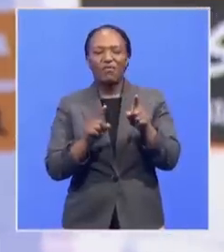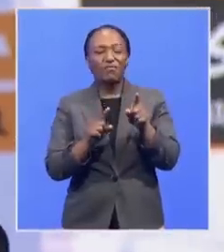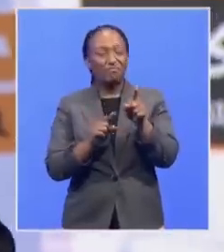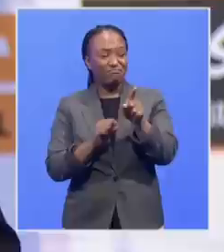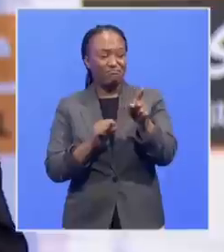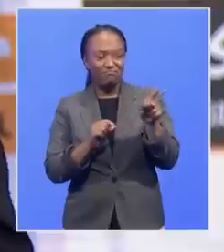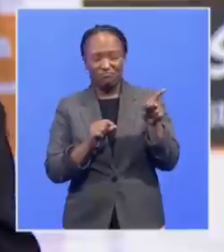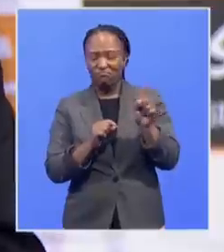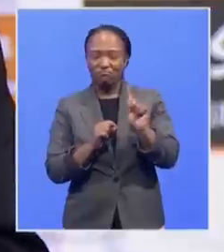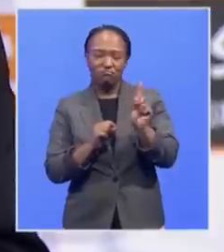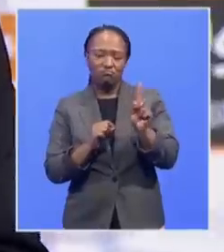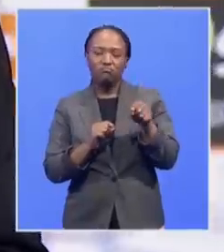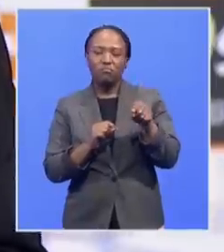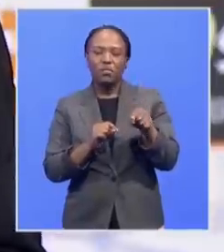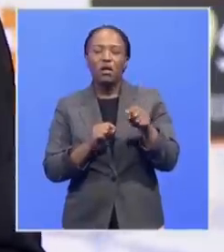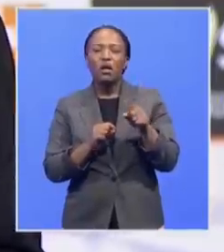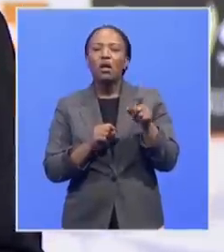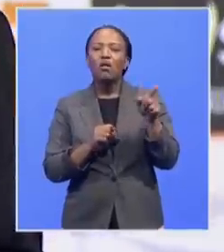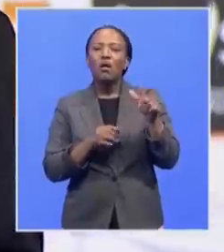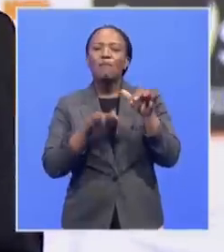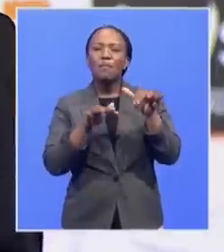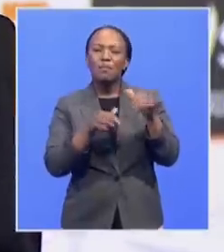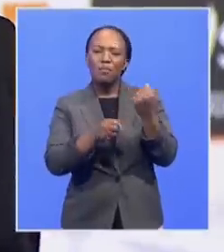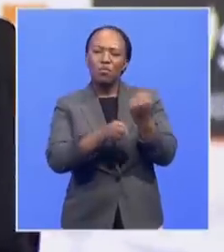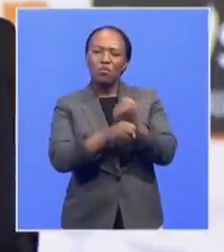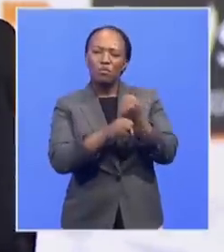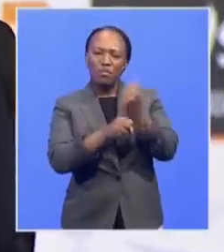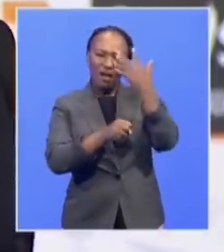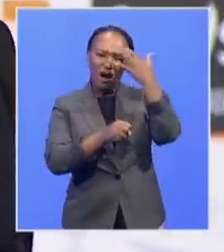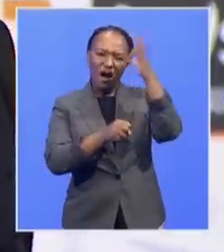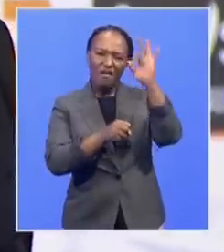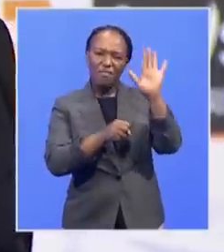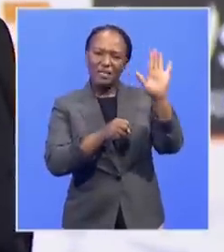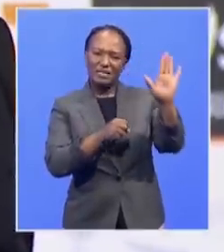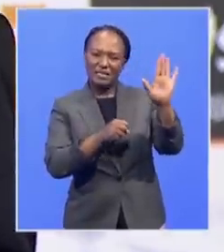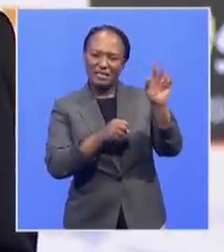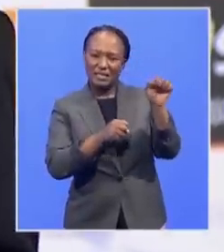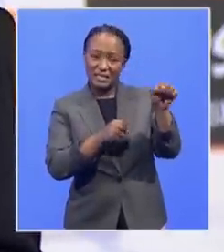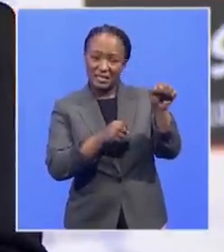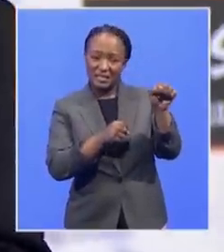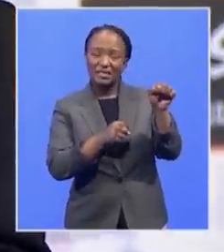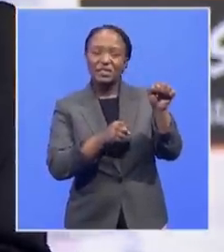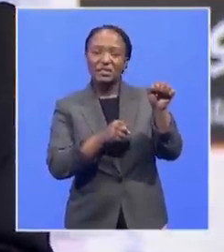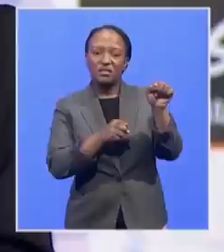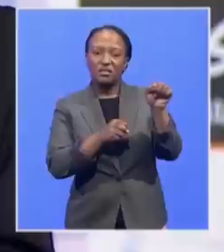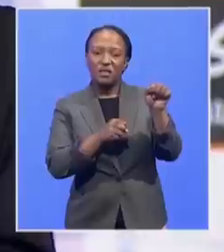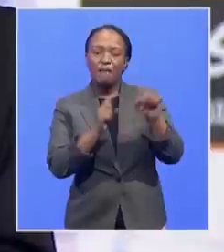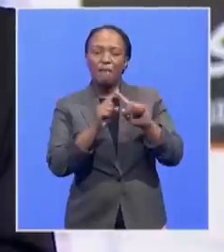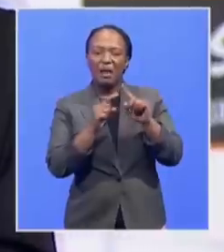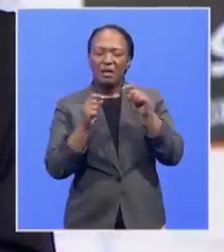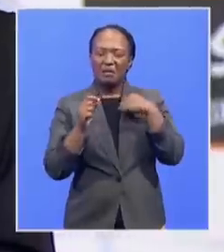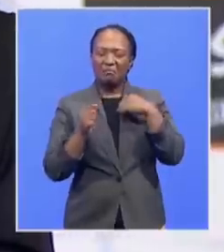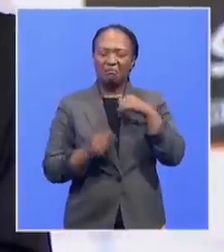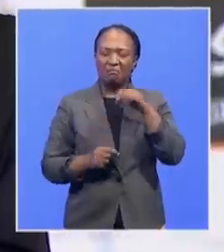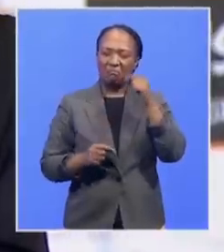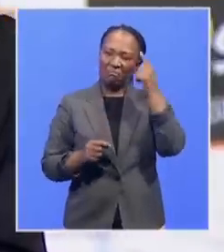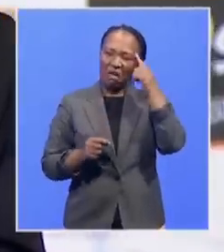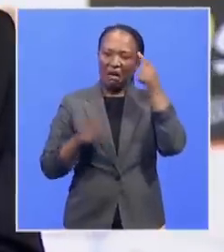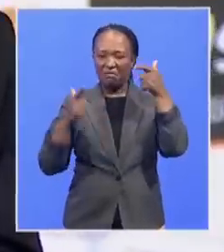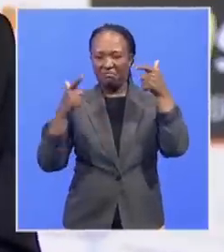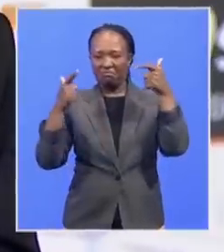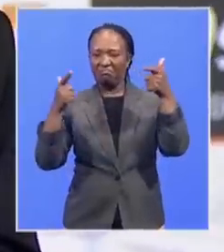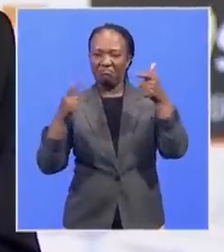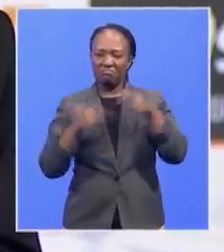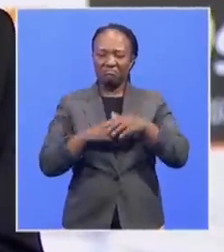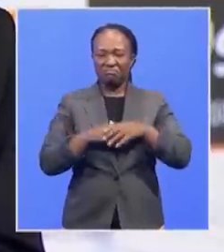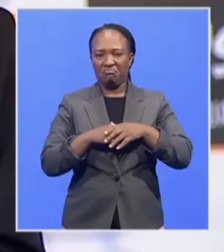Bao ba sebeletsa muso, bao ba ikgantshang, ba reng ha